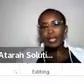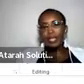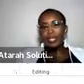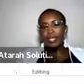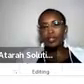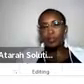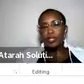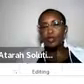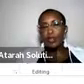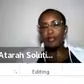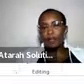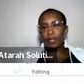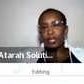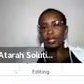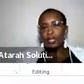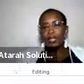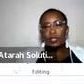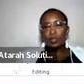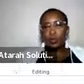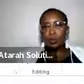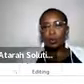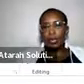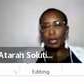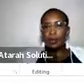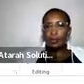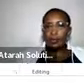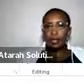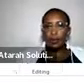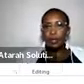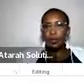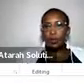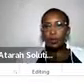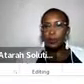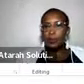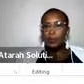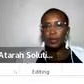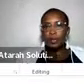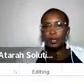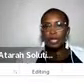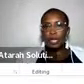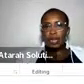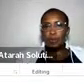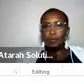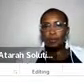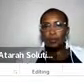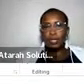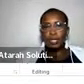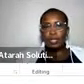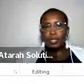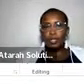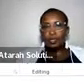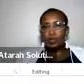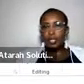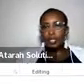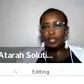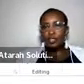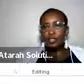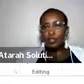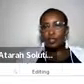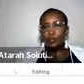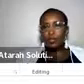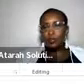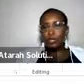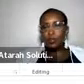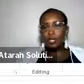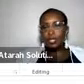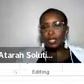Zoom, and this is open to everyone. So yeah, there we go. I hope you've gotten a chance to take a